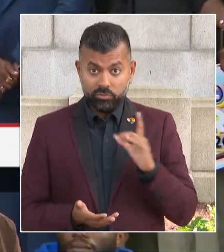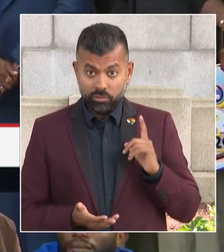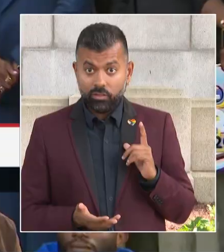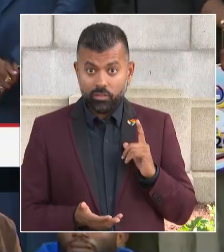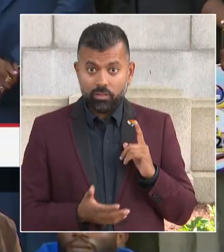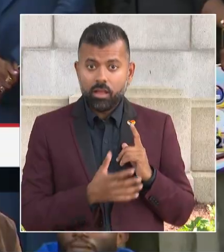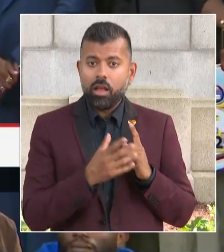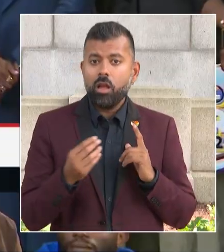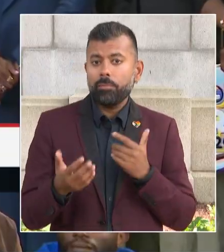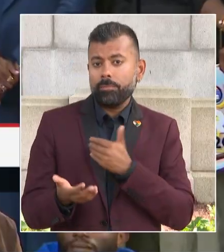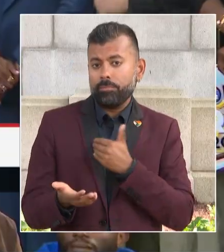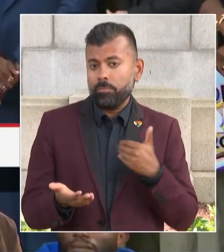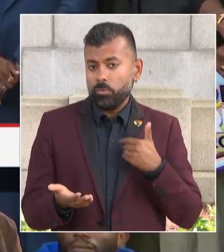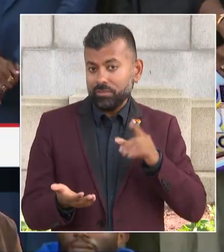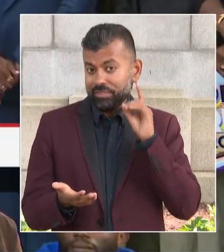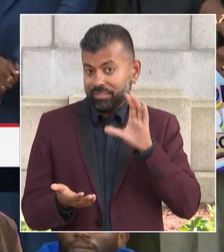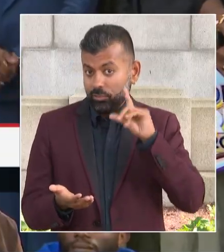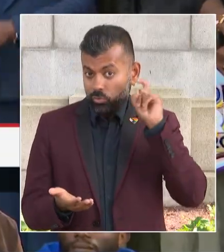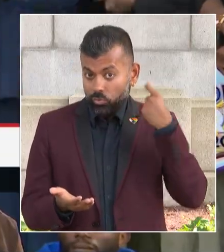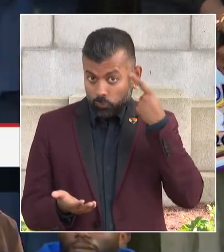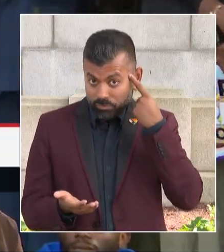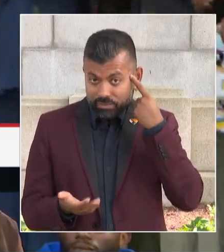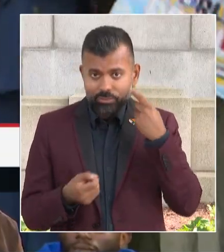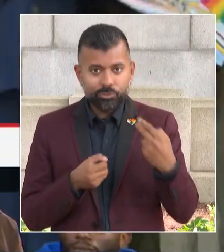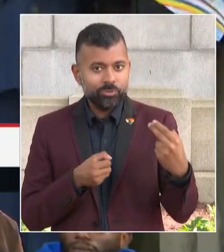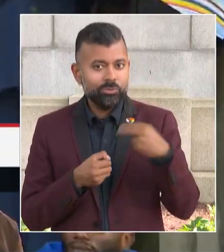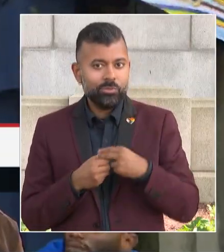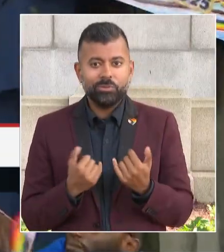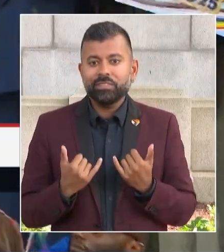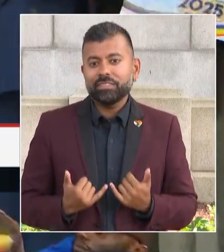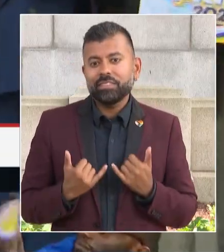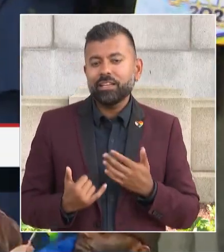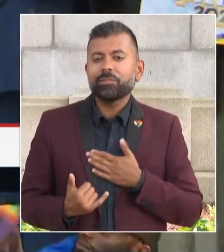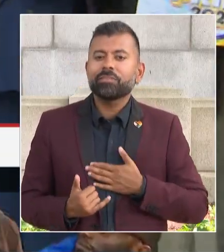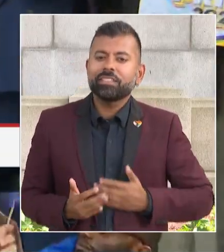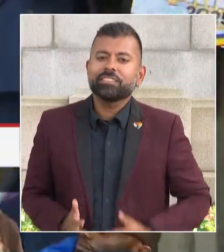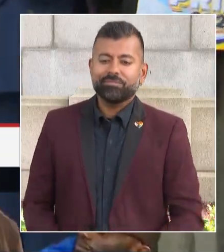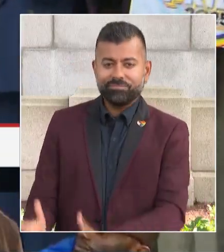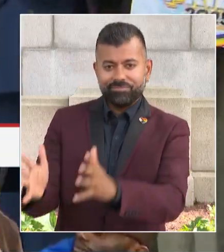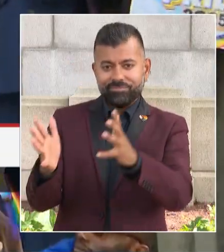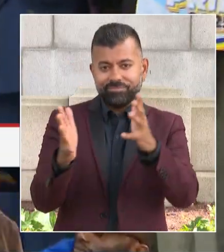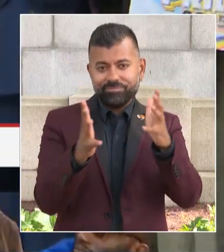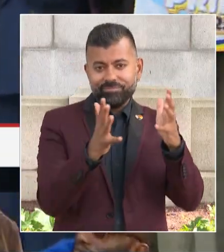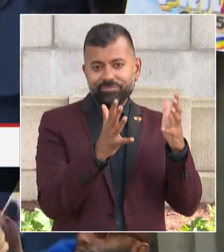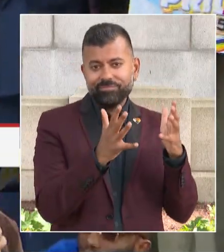D.C. government have joined us here today. Give them a big round of applause.